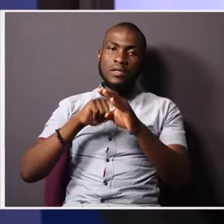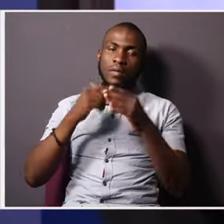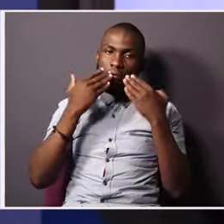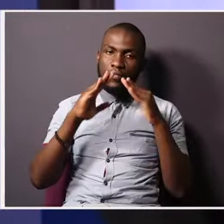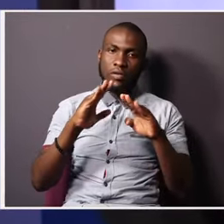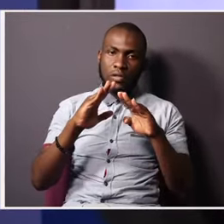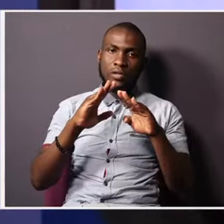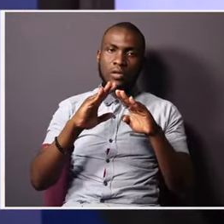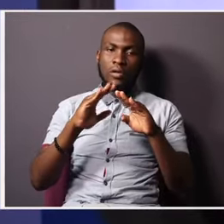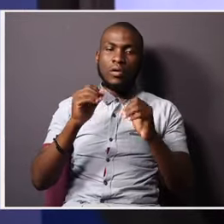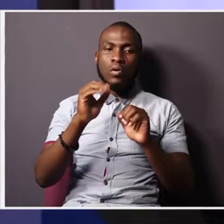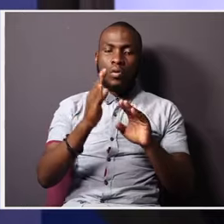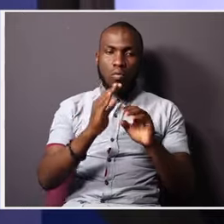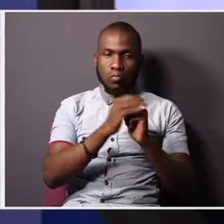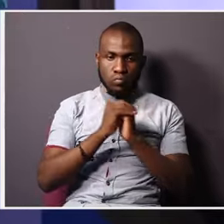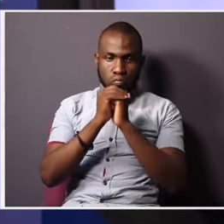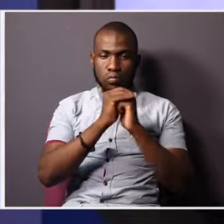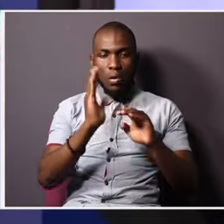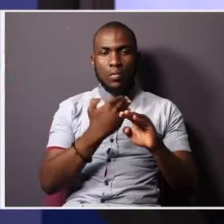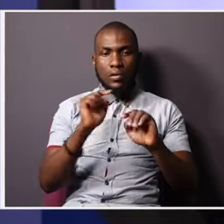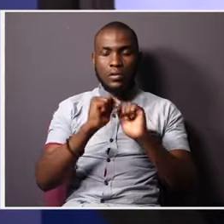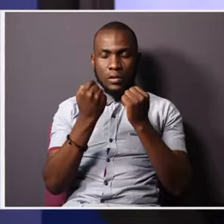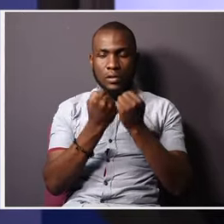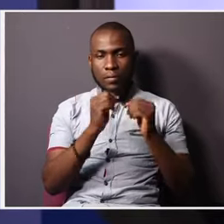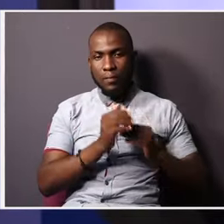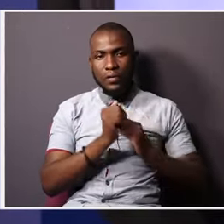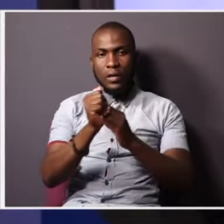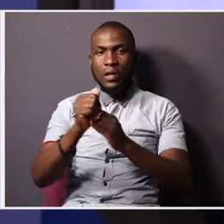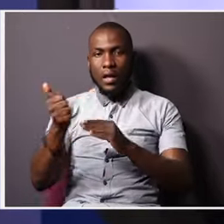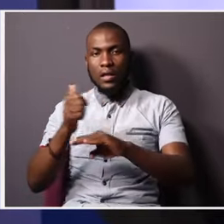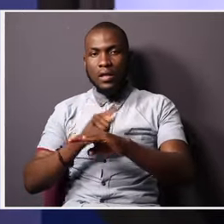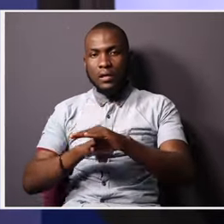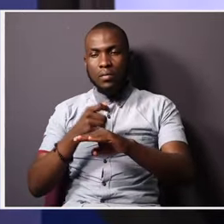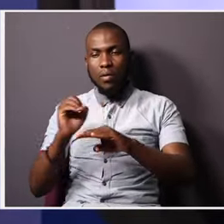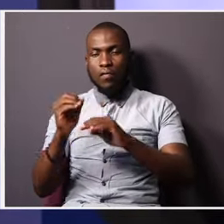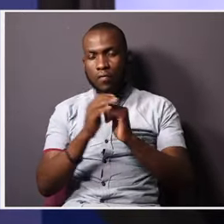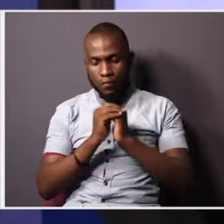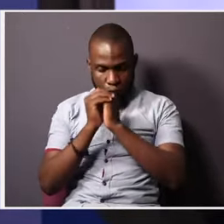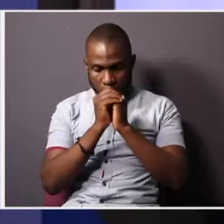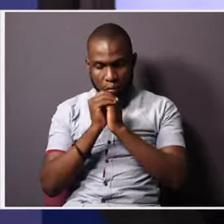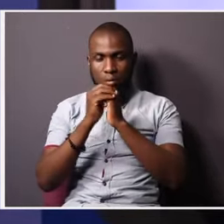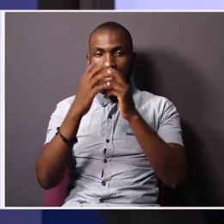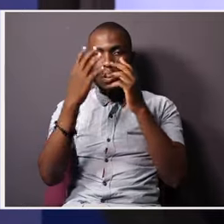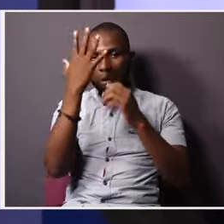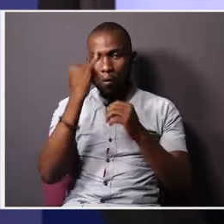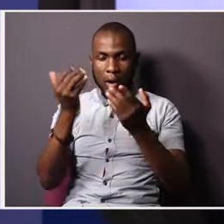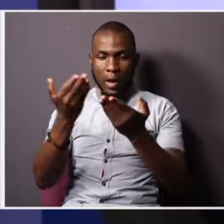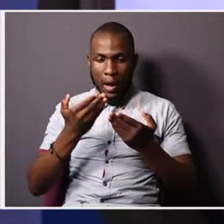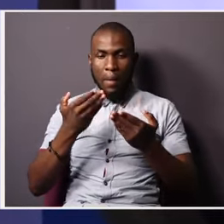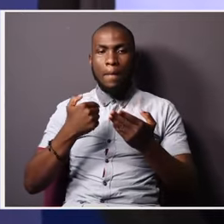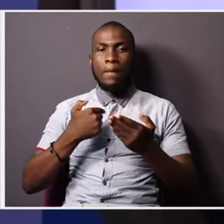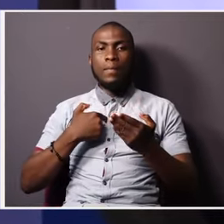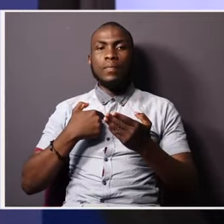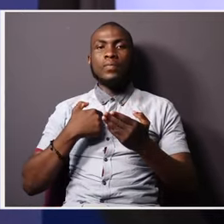he's done, a time of prayer, and the worship team will be back to lead us into another session of worship. So why don't you help me